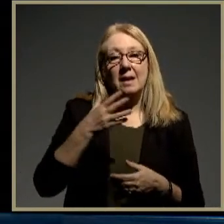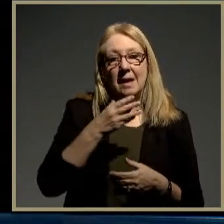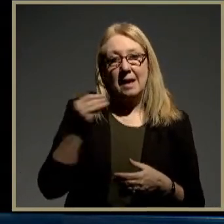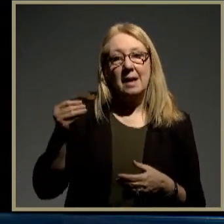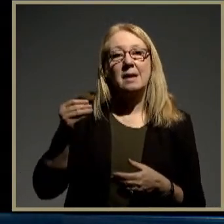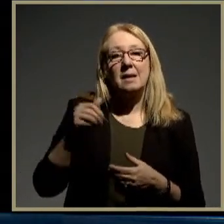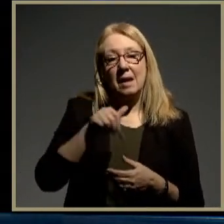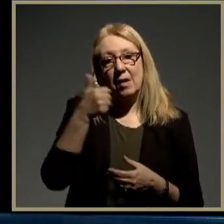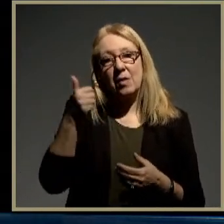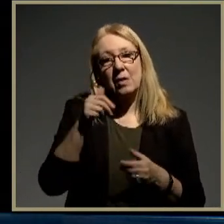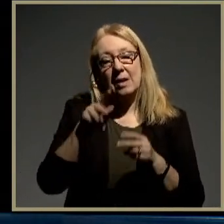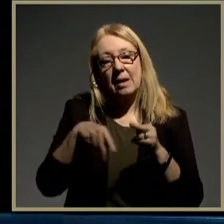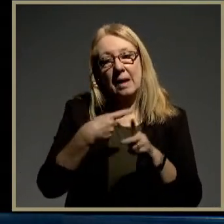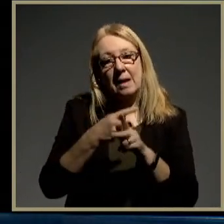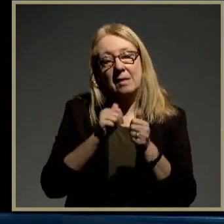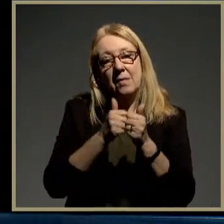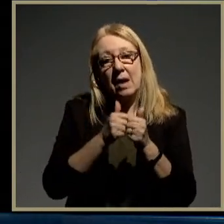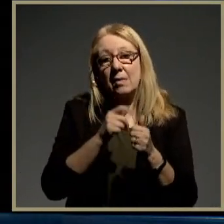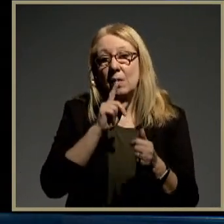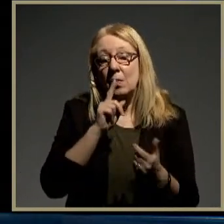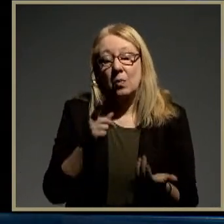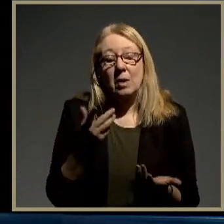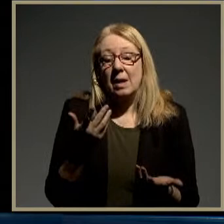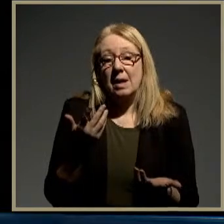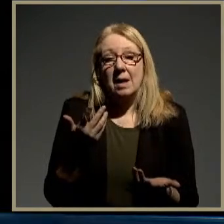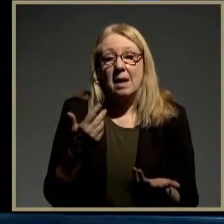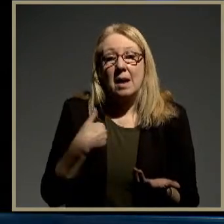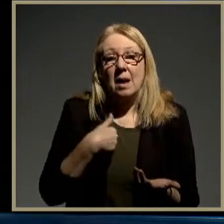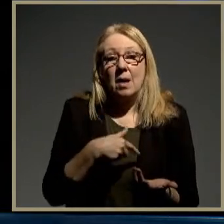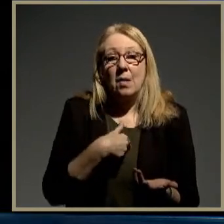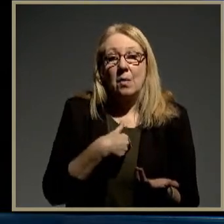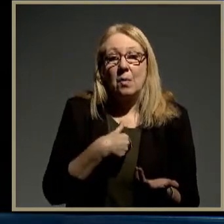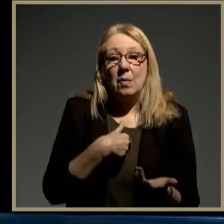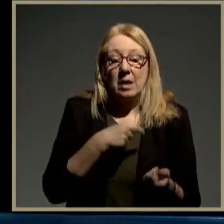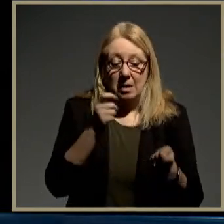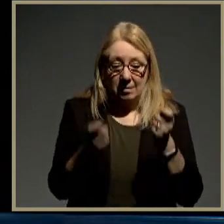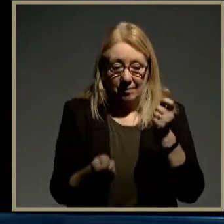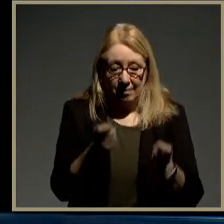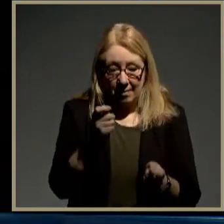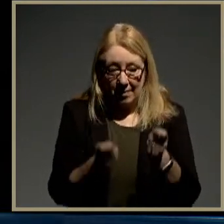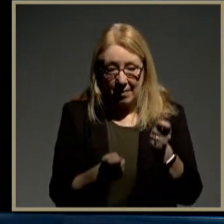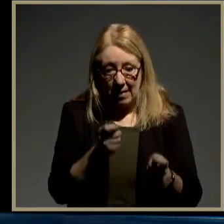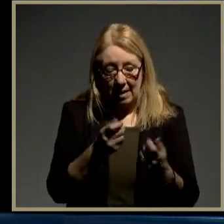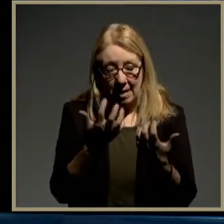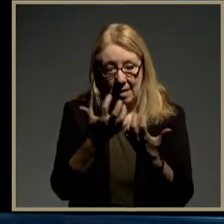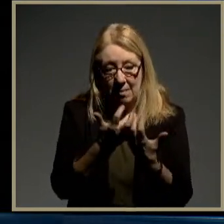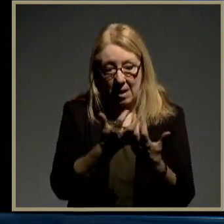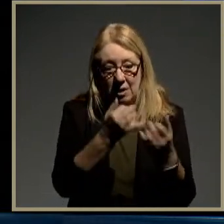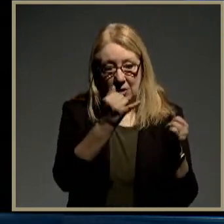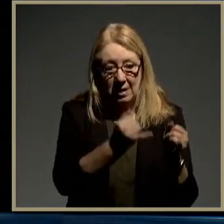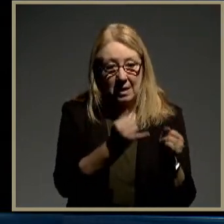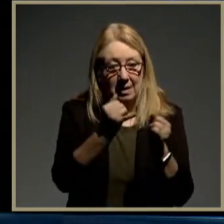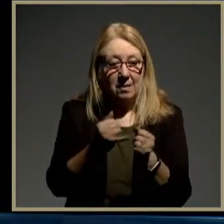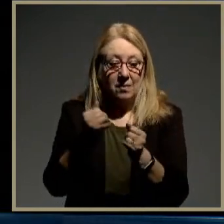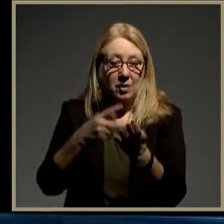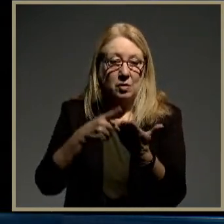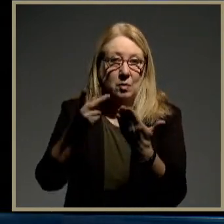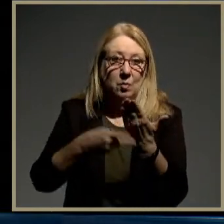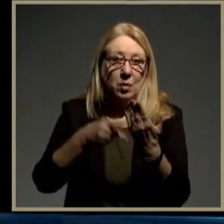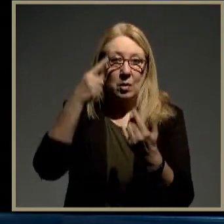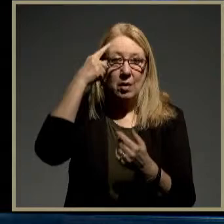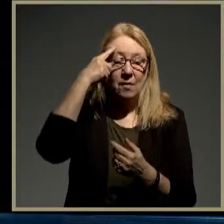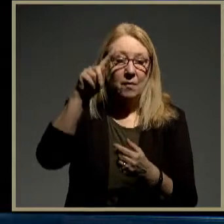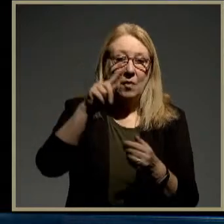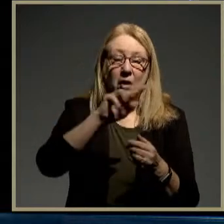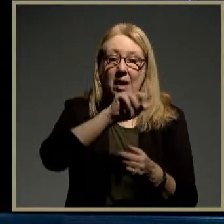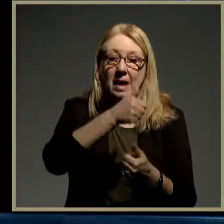athletes. Generally put, we tailor a very individualized program to athletes of